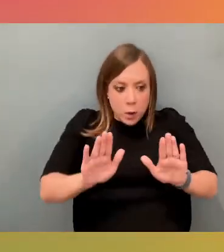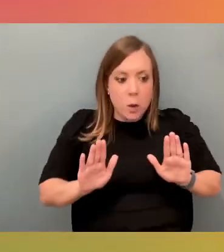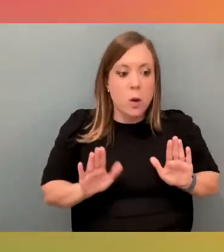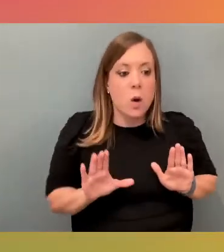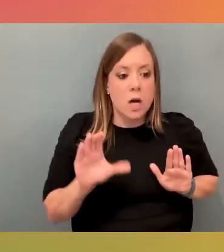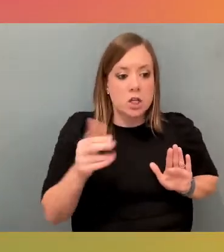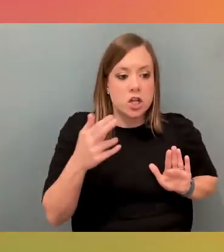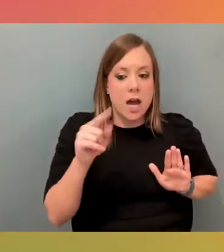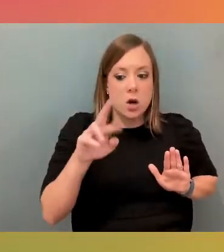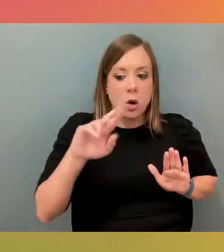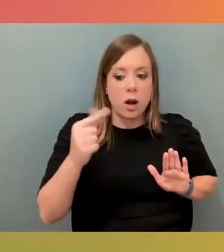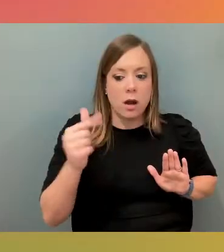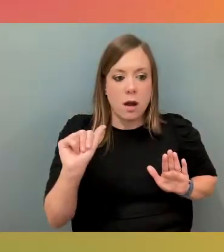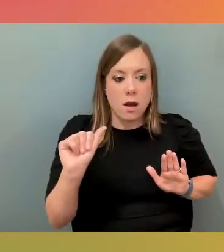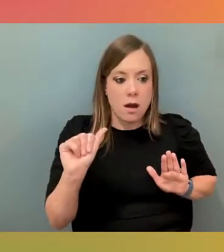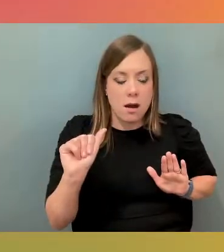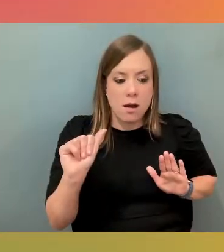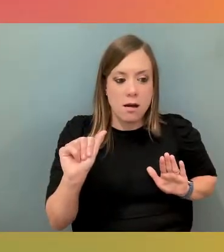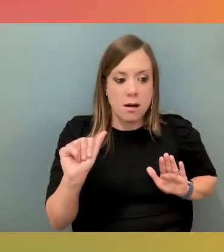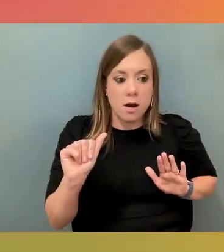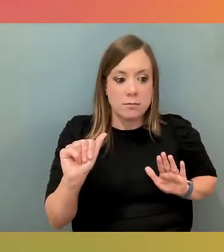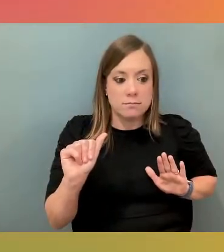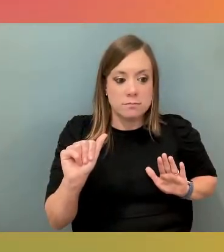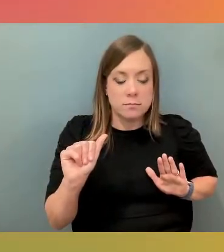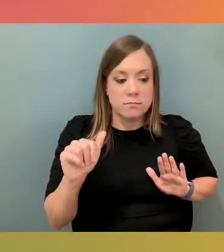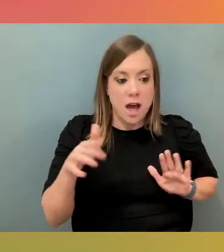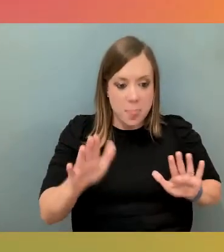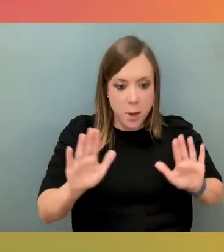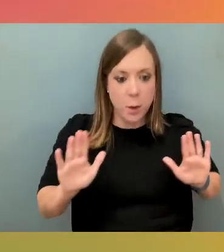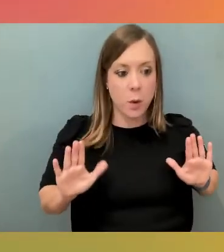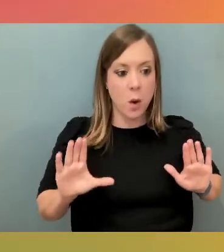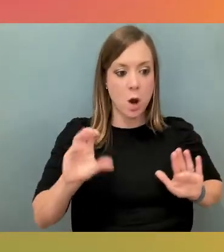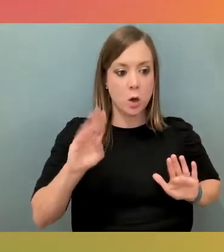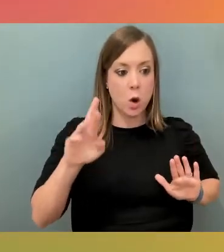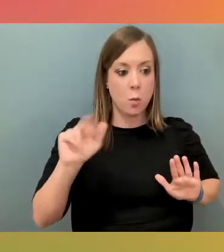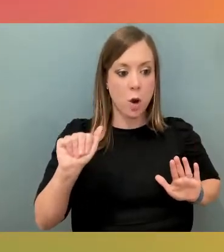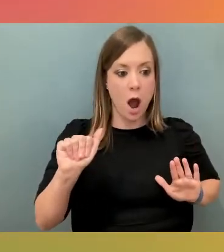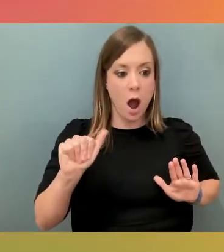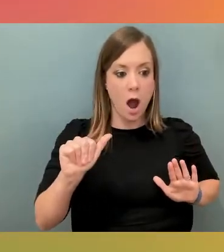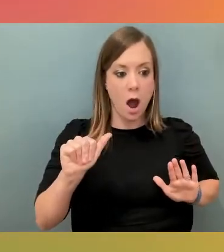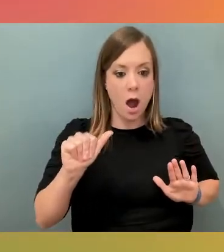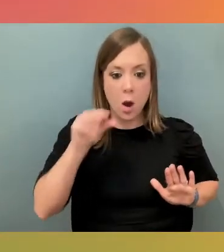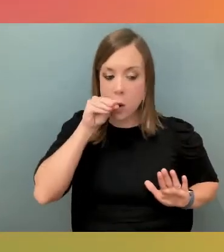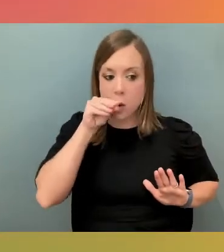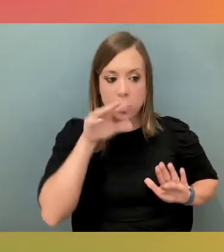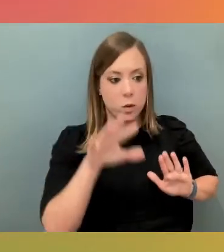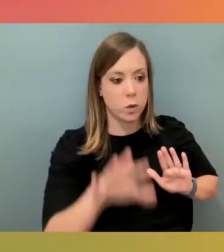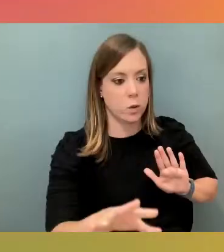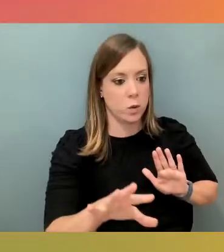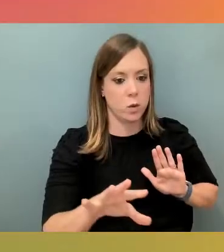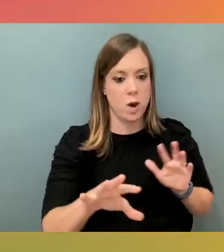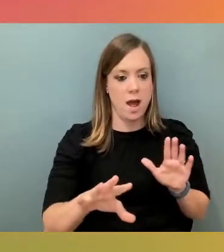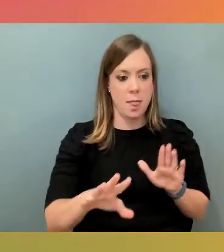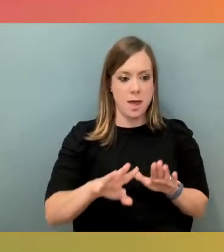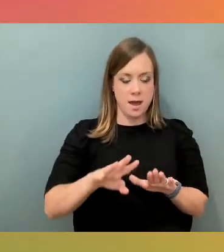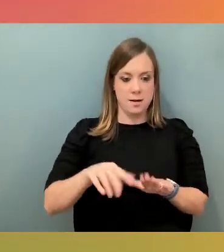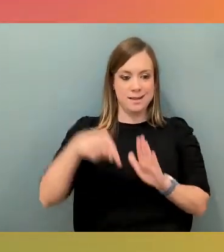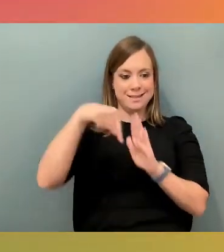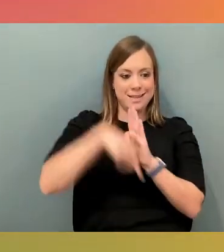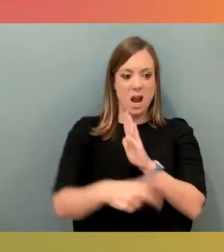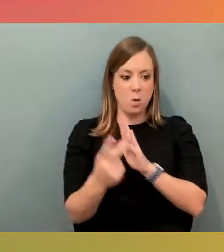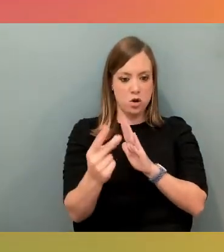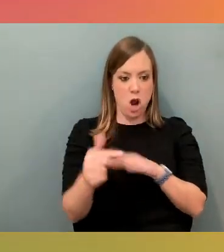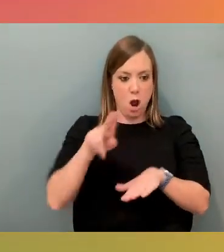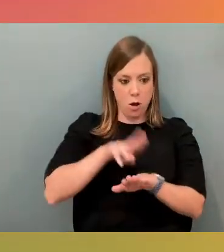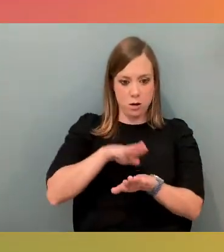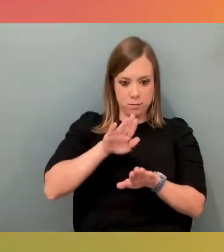Inhale, cobra or up dog. And exhale, downward facing dog. 3 breaths right here.